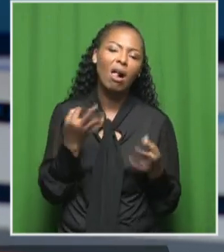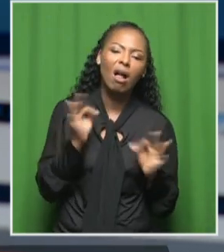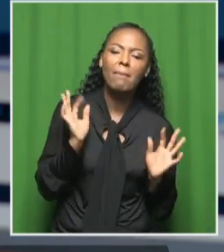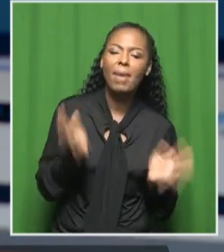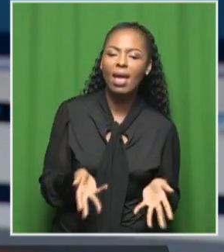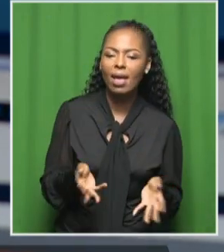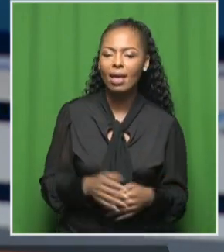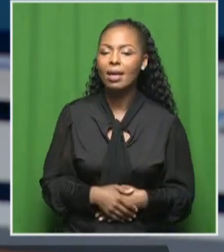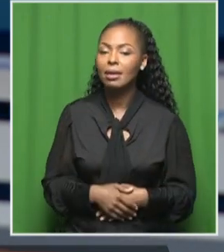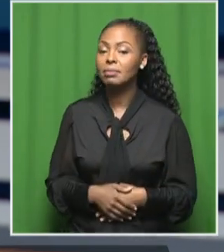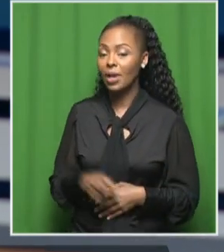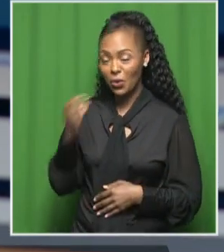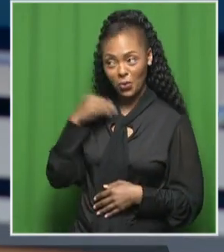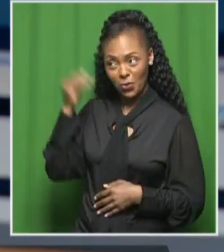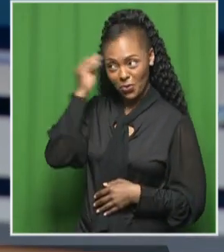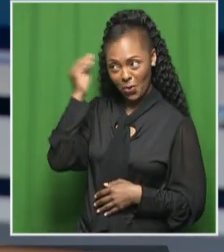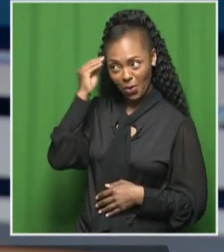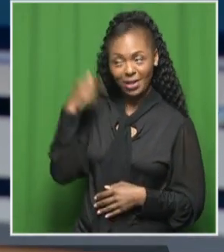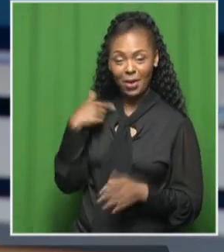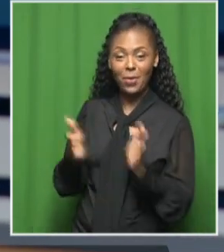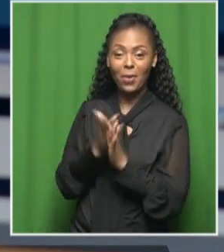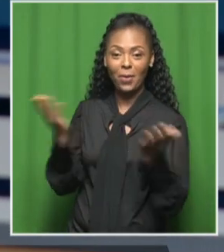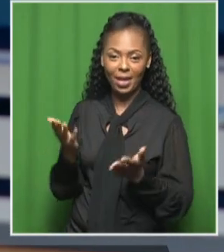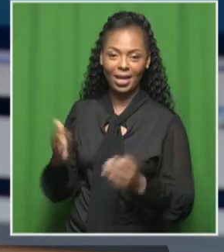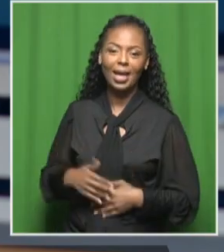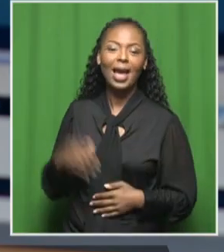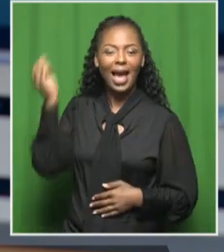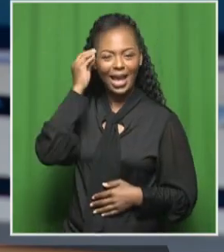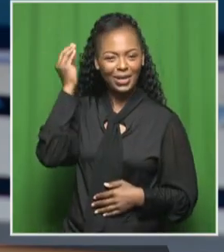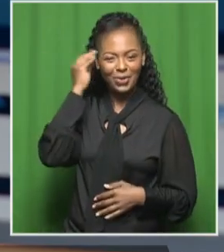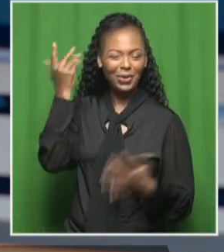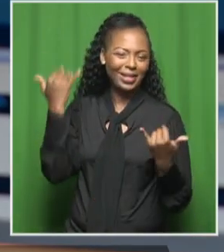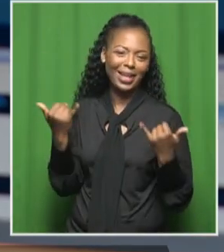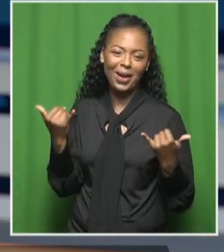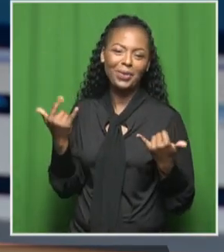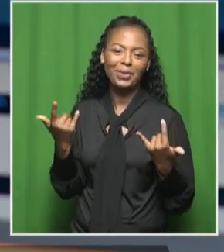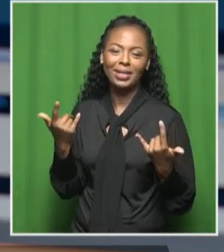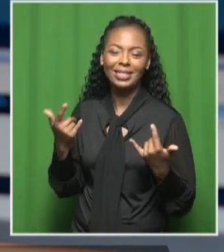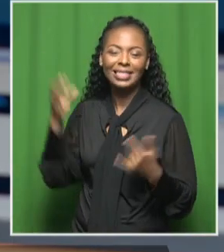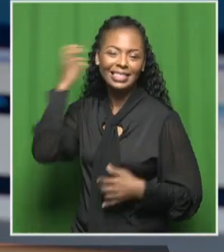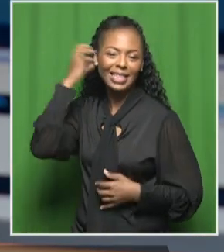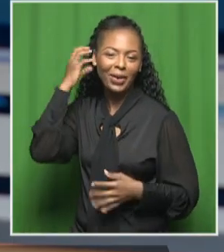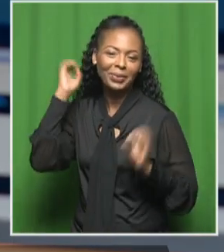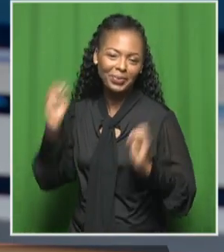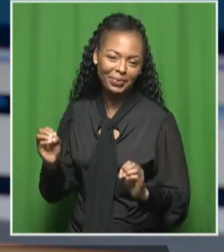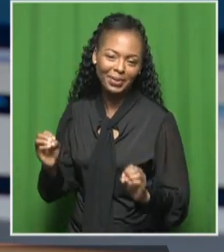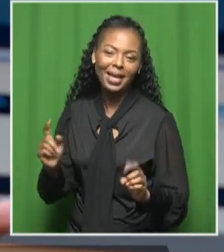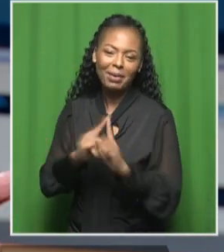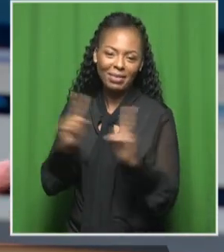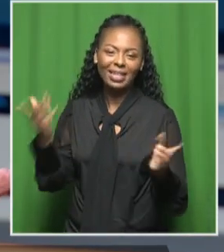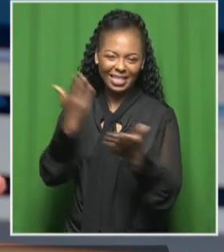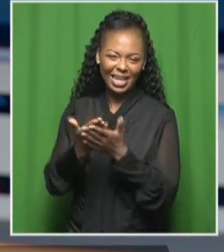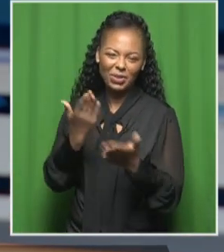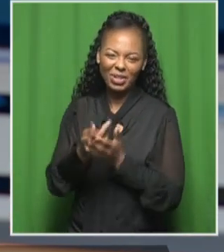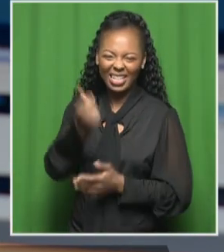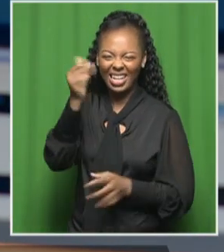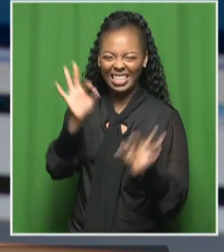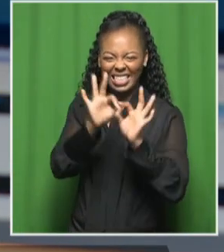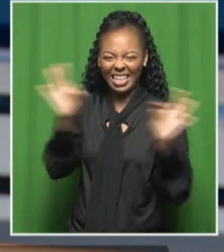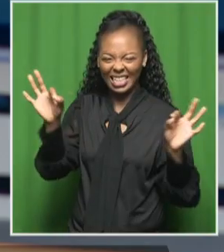where I'm going with this. I know we've got no backtrack or anything, but will you give us a little